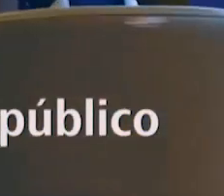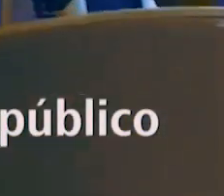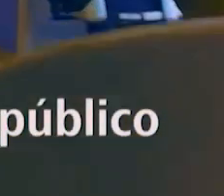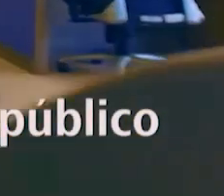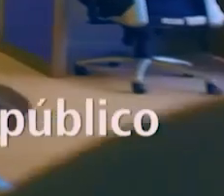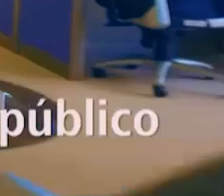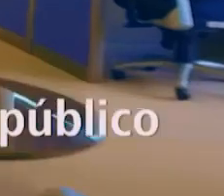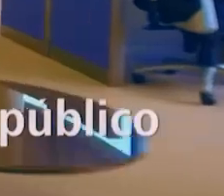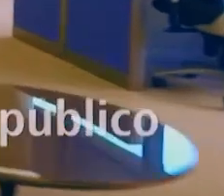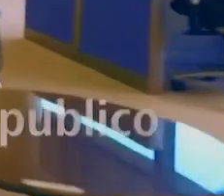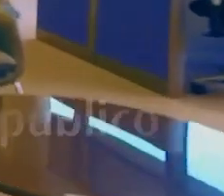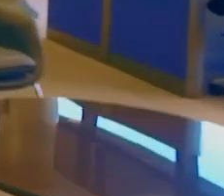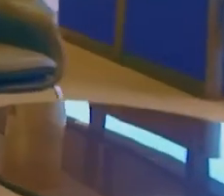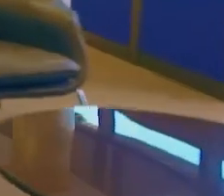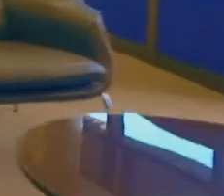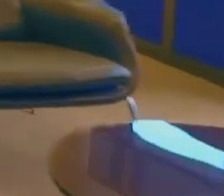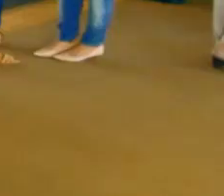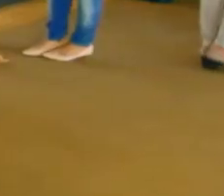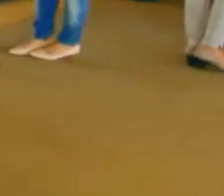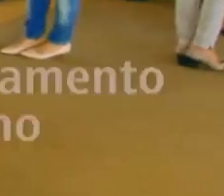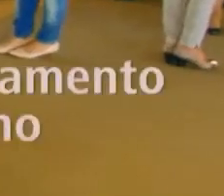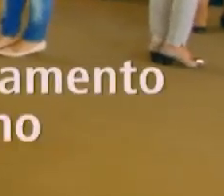open to the public,